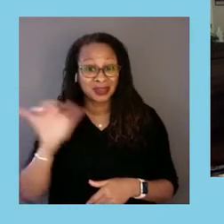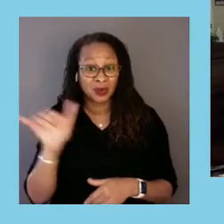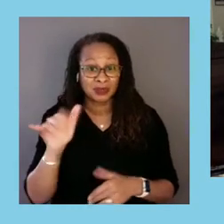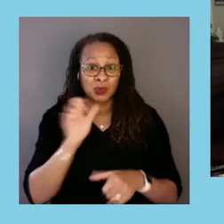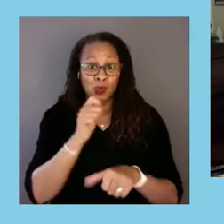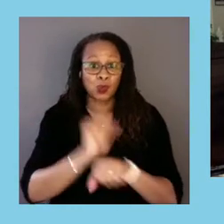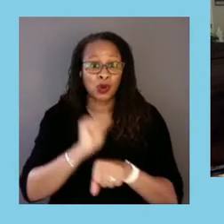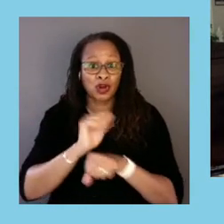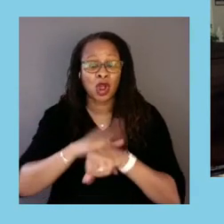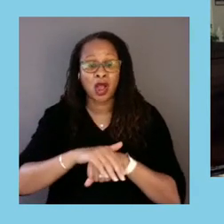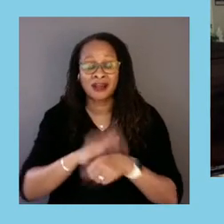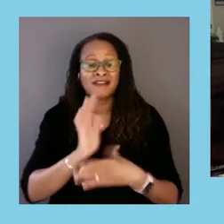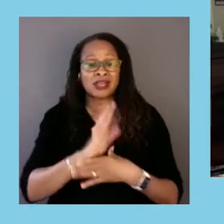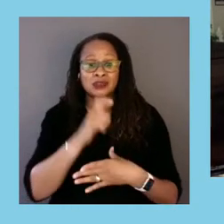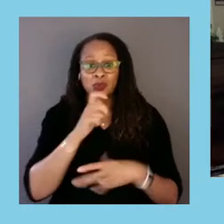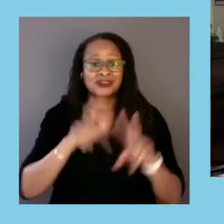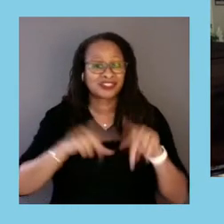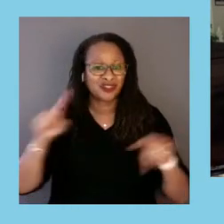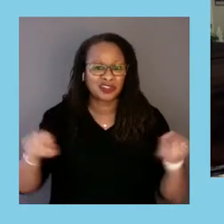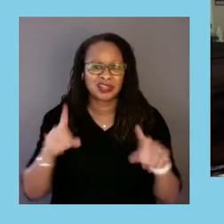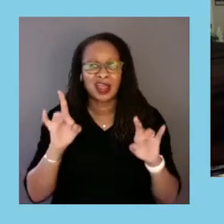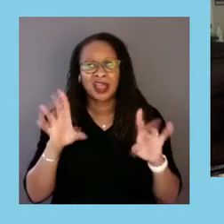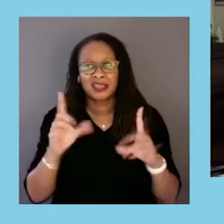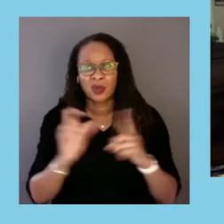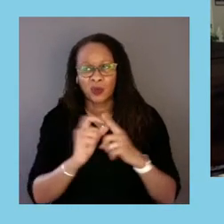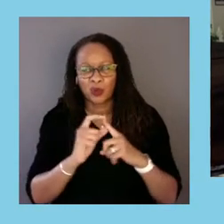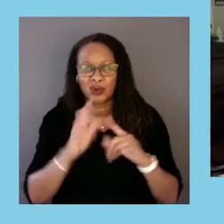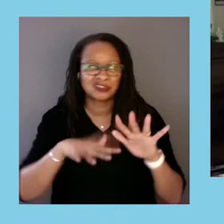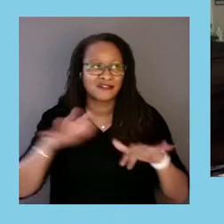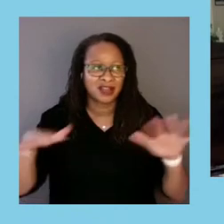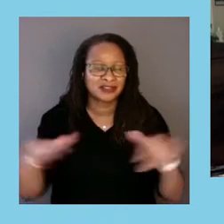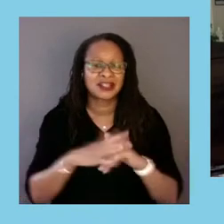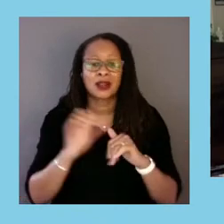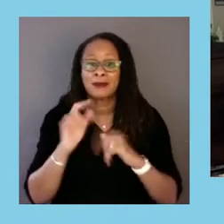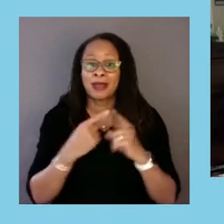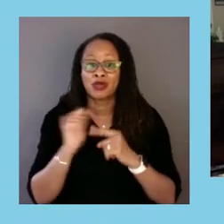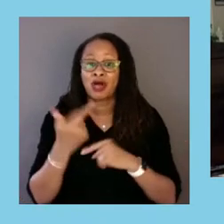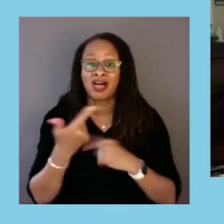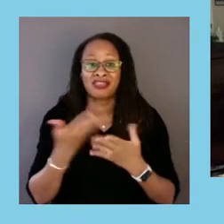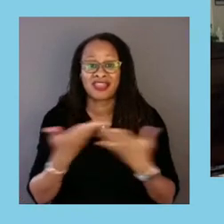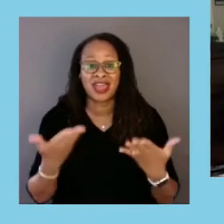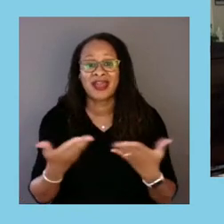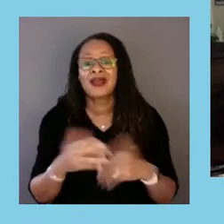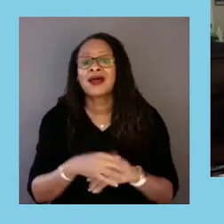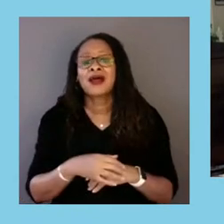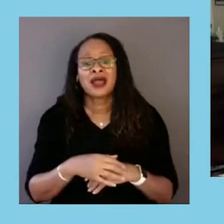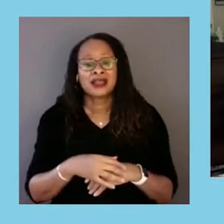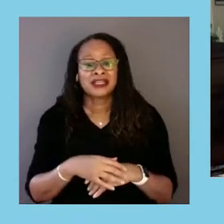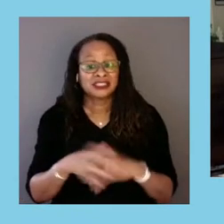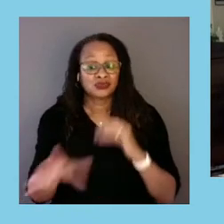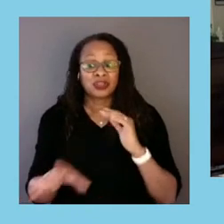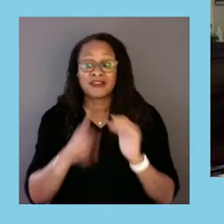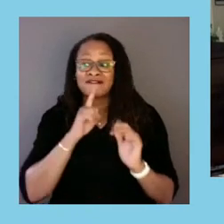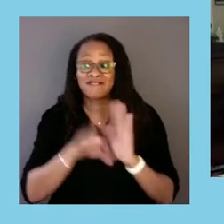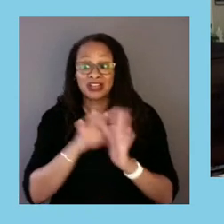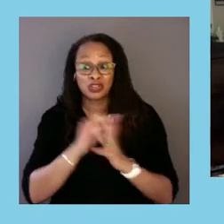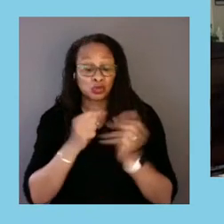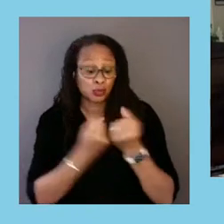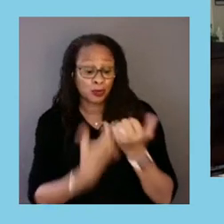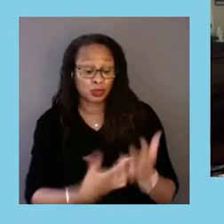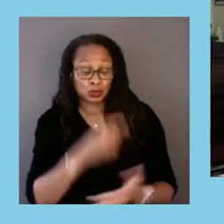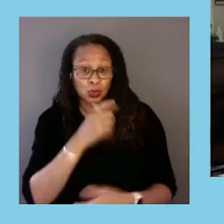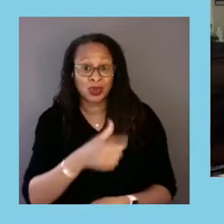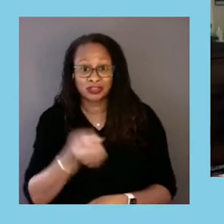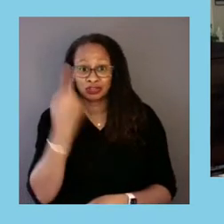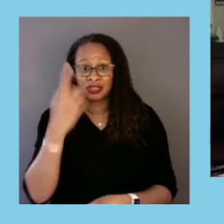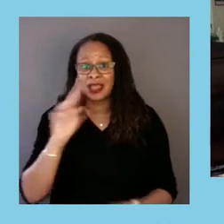quote unquote, I hate that word, but that are about all that, you know, it's just finding those champions who understand. You know, you had Matt Carey, who's now